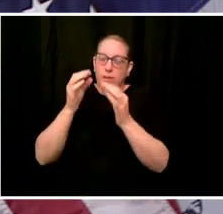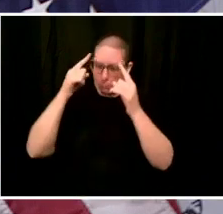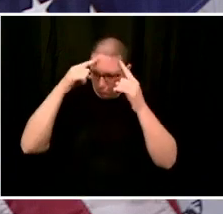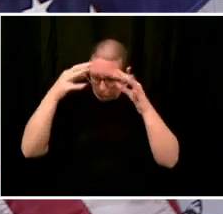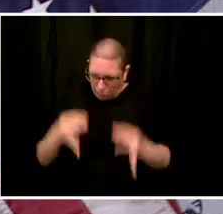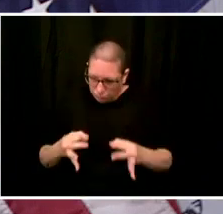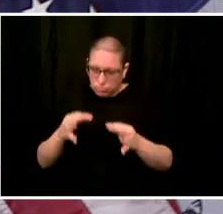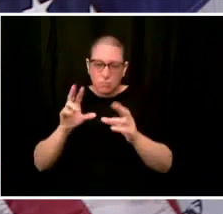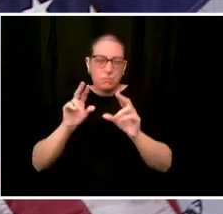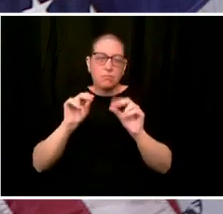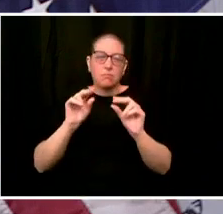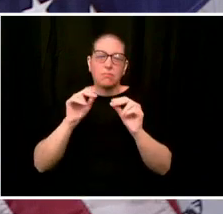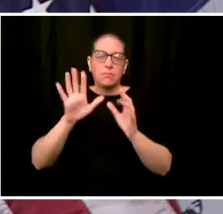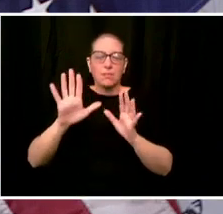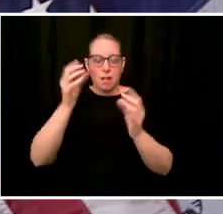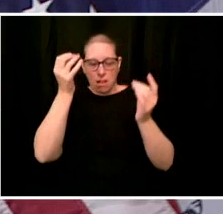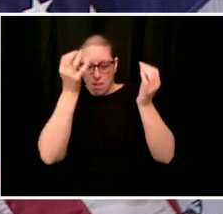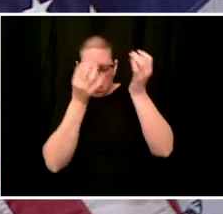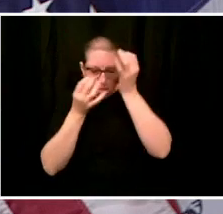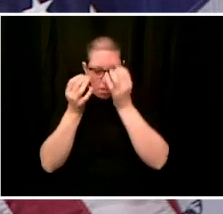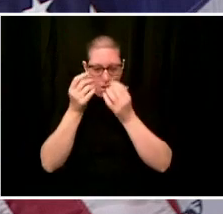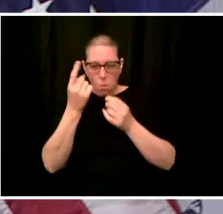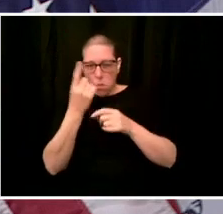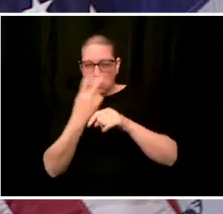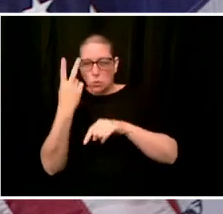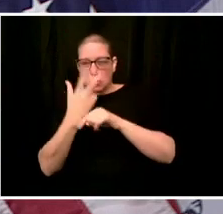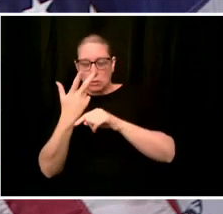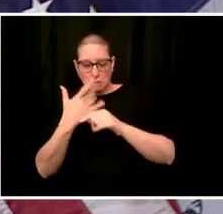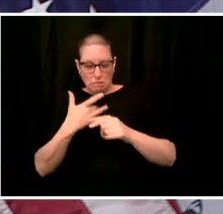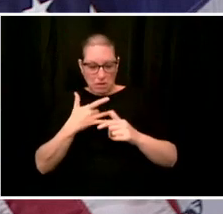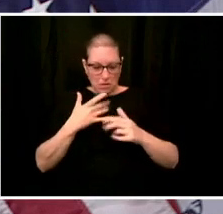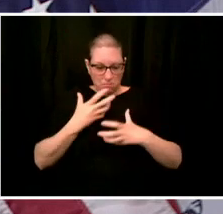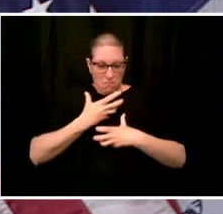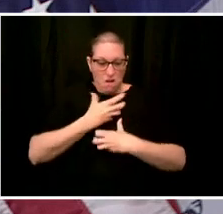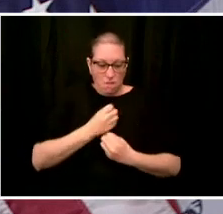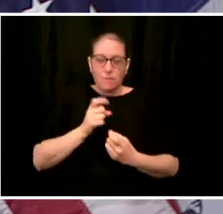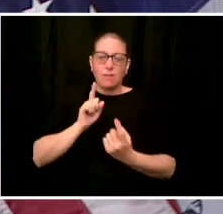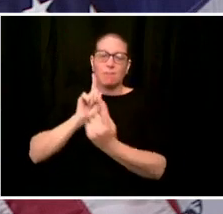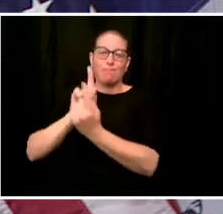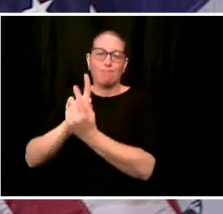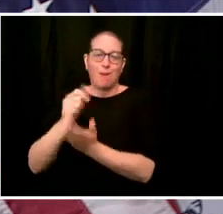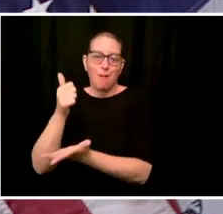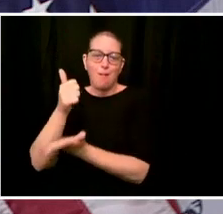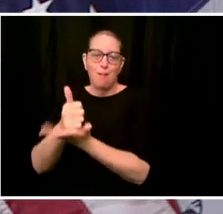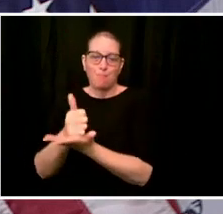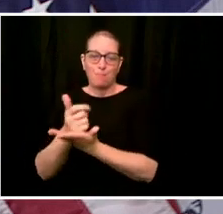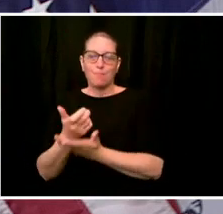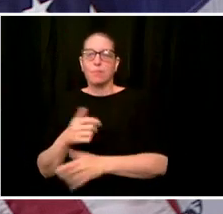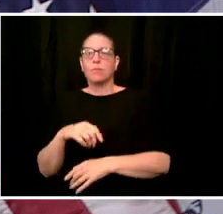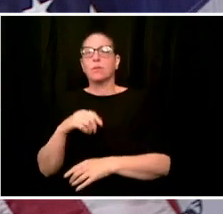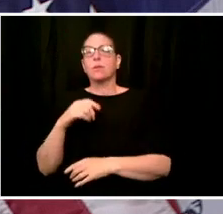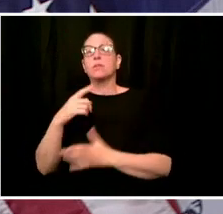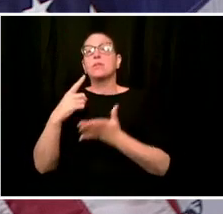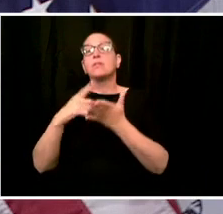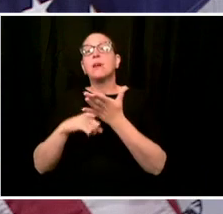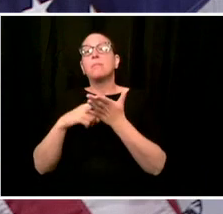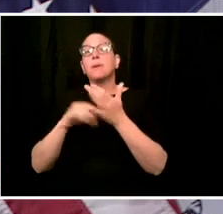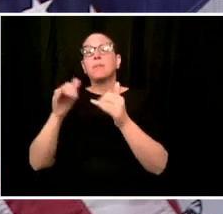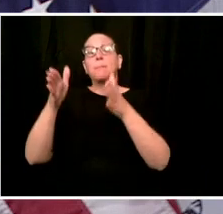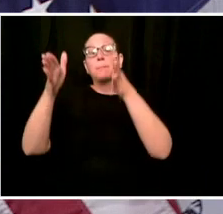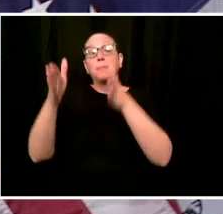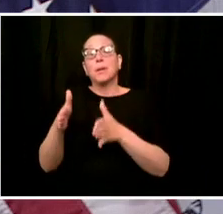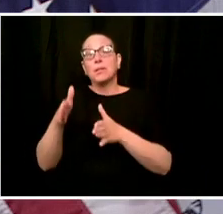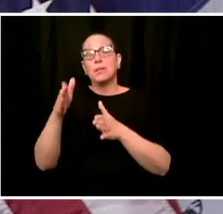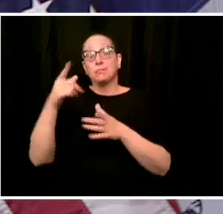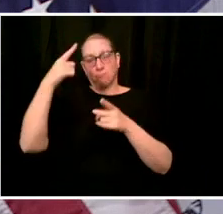repetition. Even someone who, in a single instance, agrees to come in for a night, that's a step in the right direction. And as Steve said